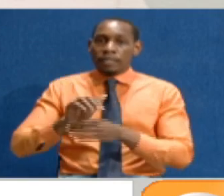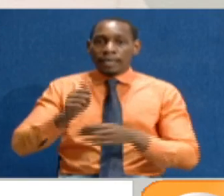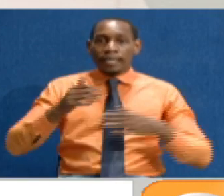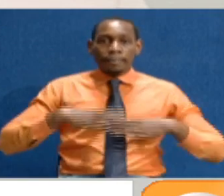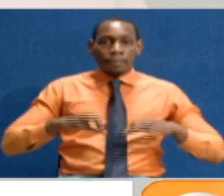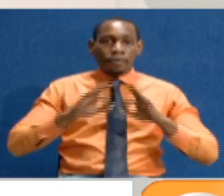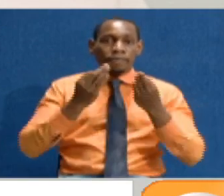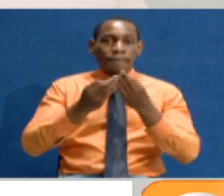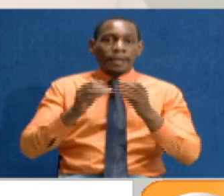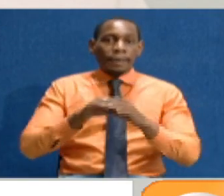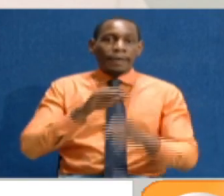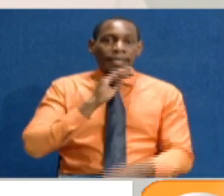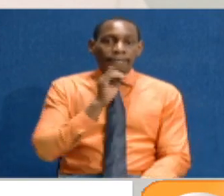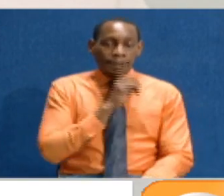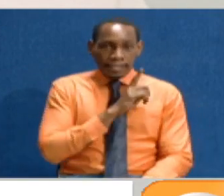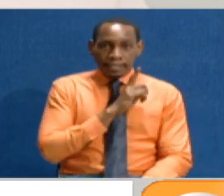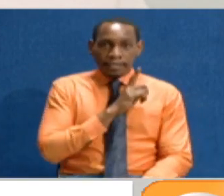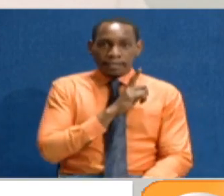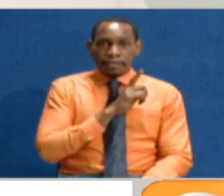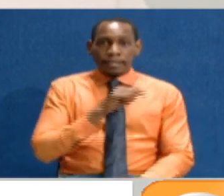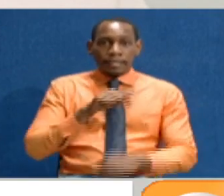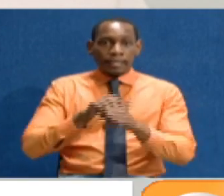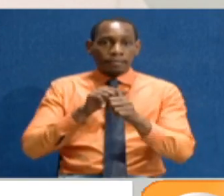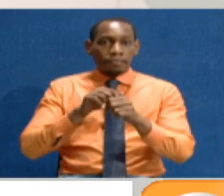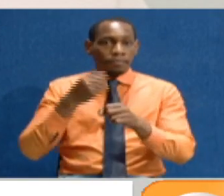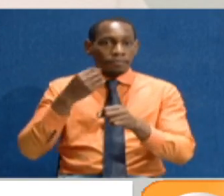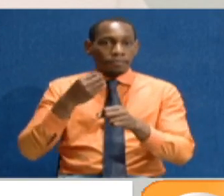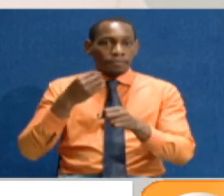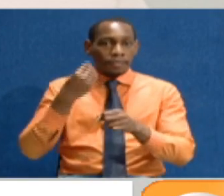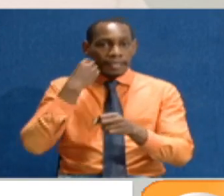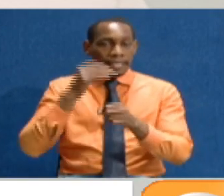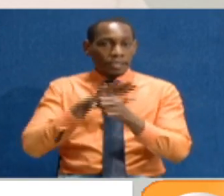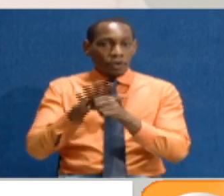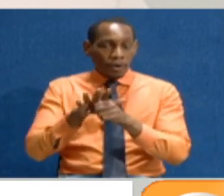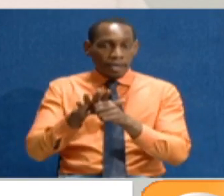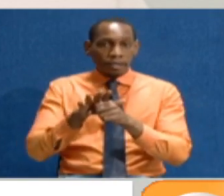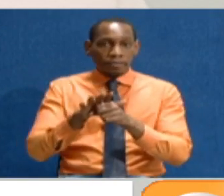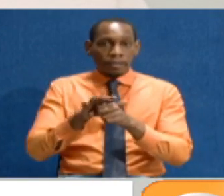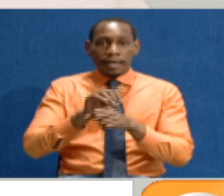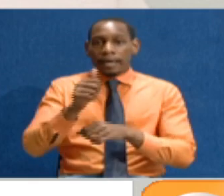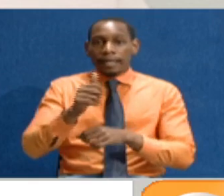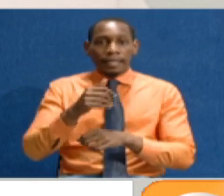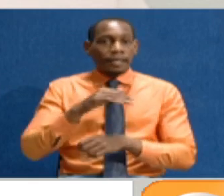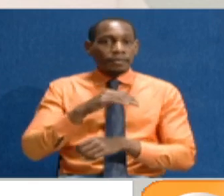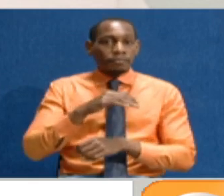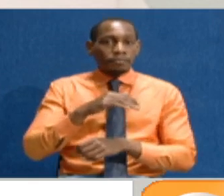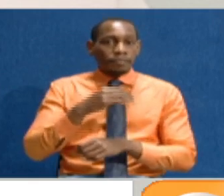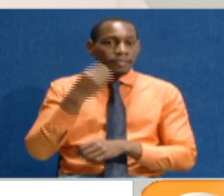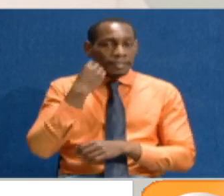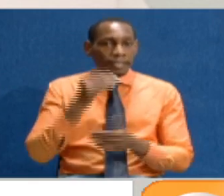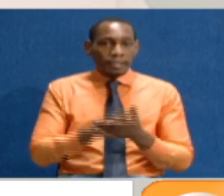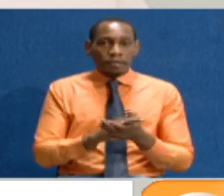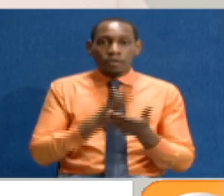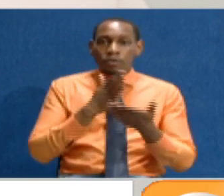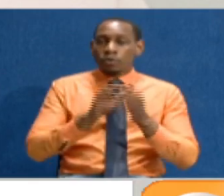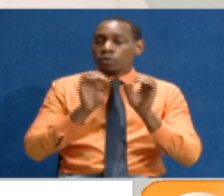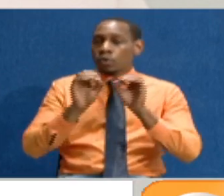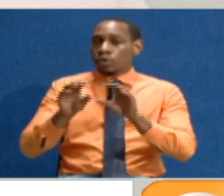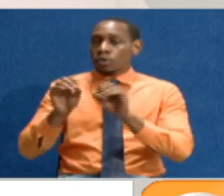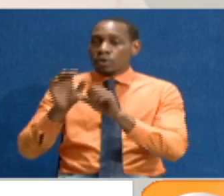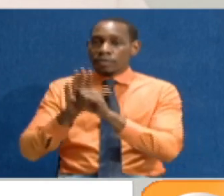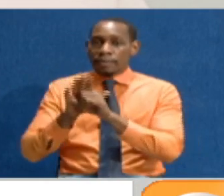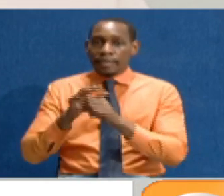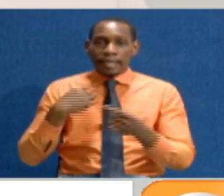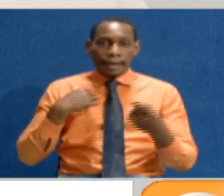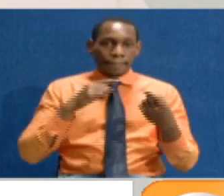lost family members through the disease, through COVID, and through other means. People have, there's a lot of loss in the air,